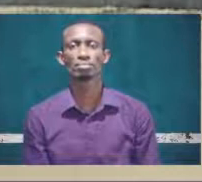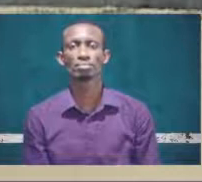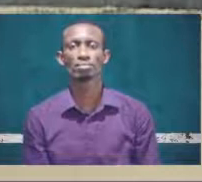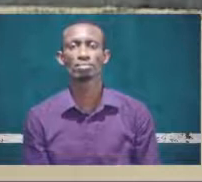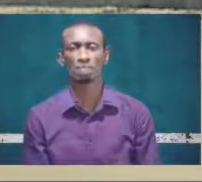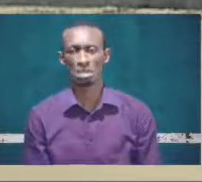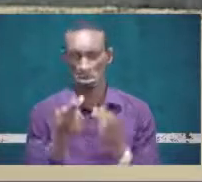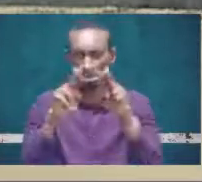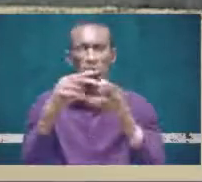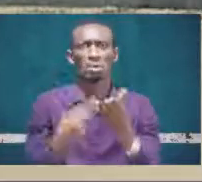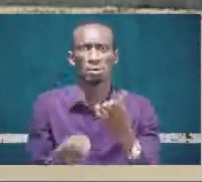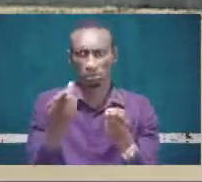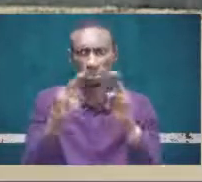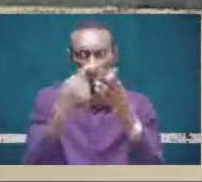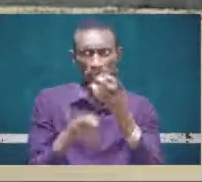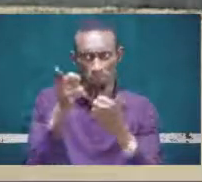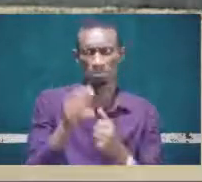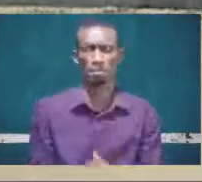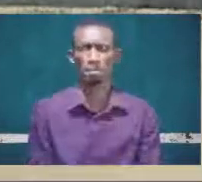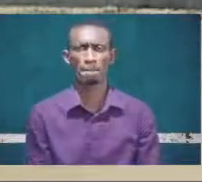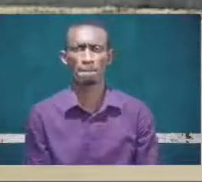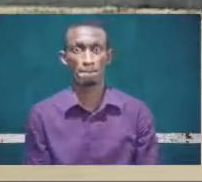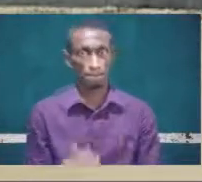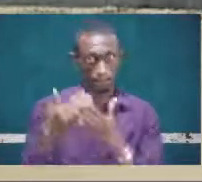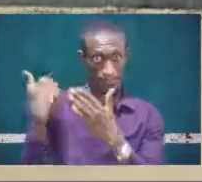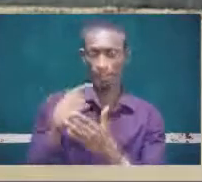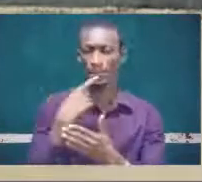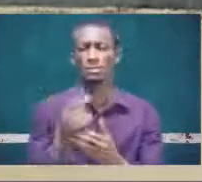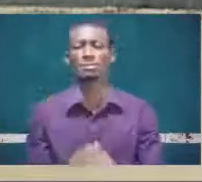so what happens now? We have said that